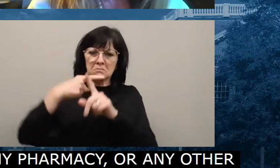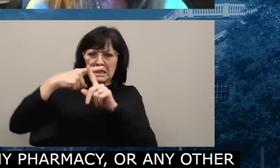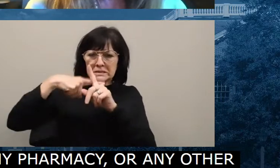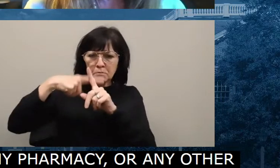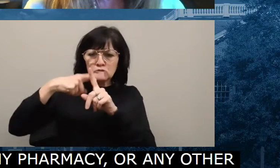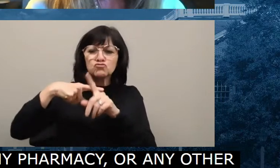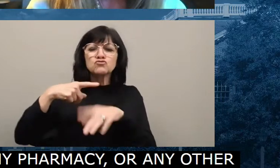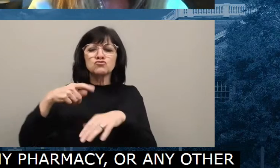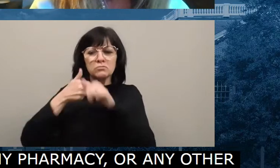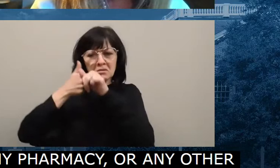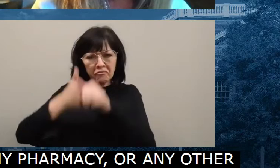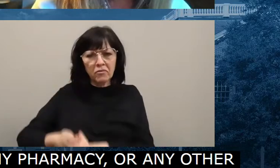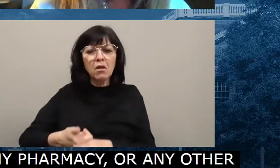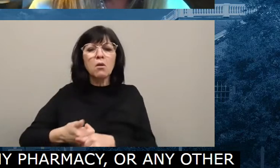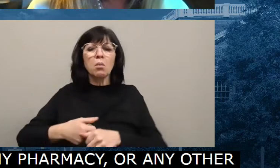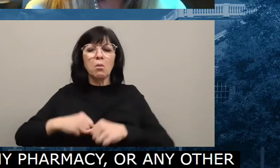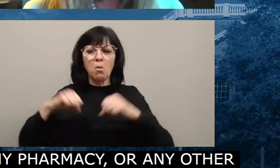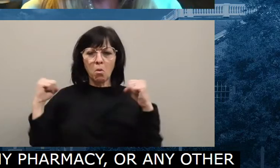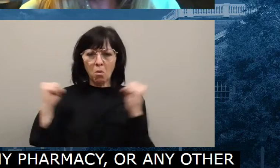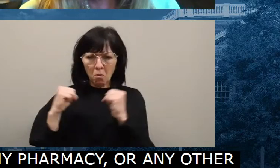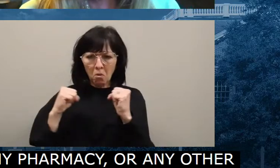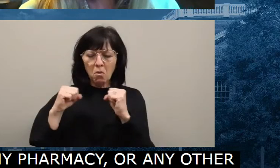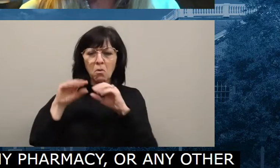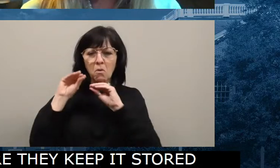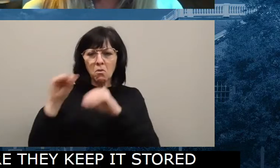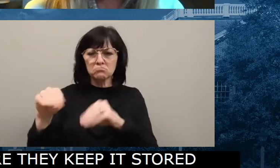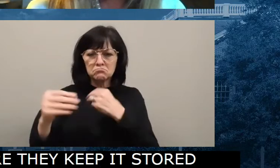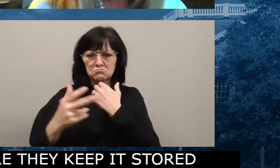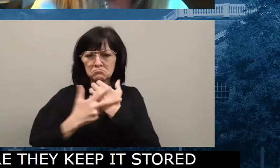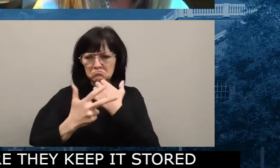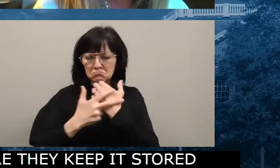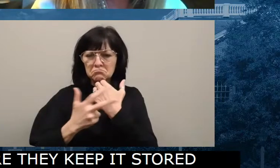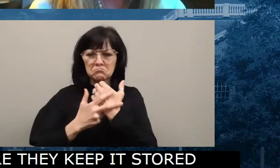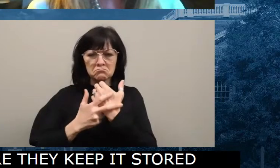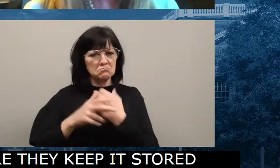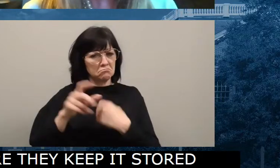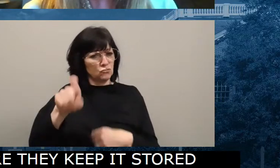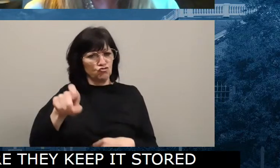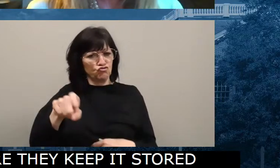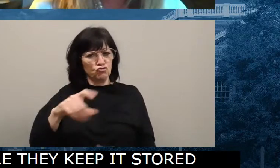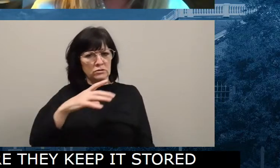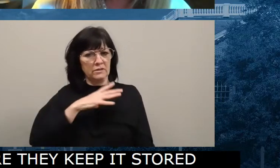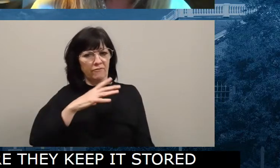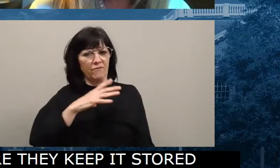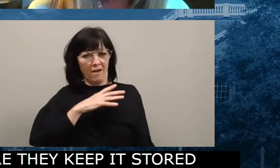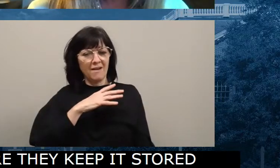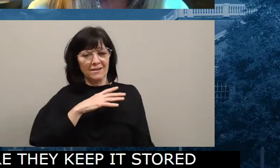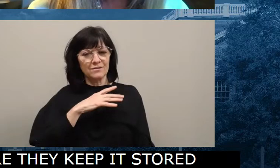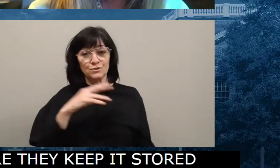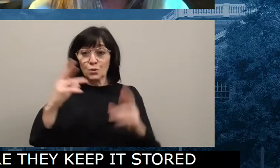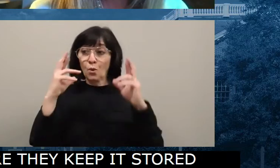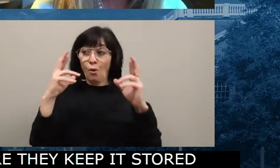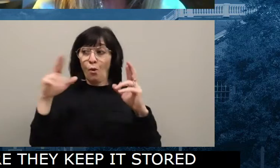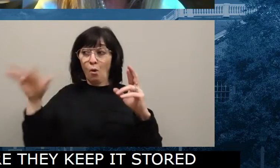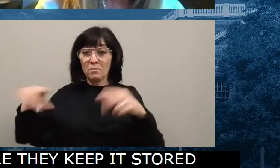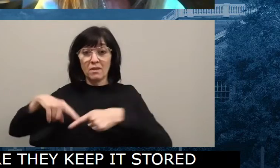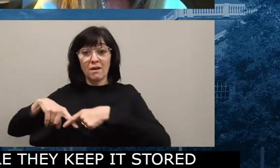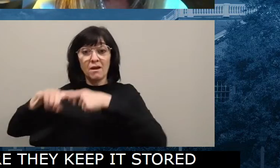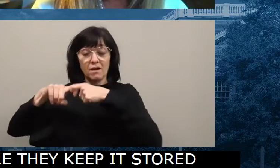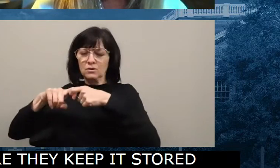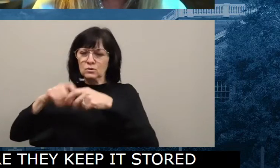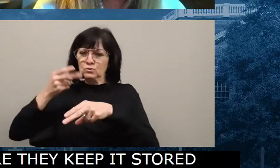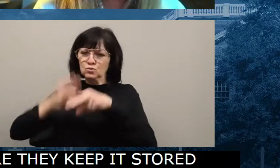temperatures, and it should be fine. But as the governor said, I think we're all hoping that the pause is a short one.